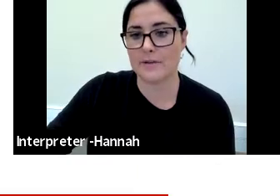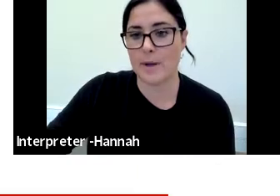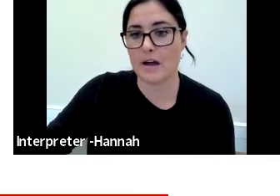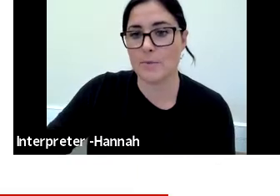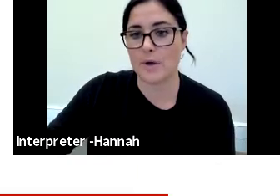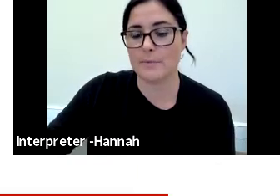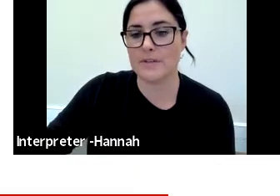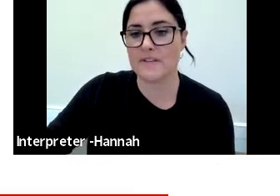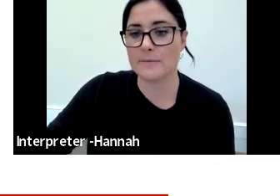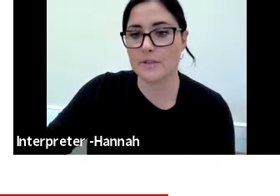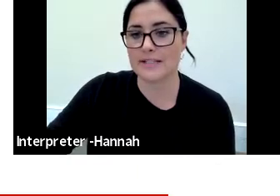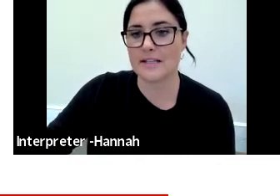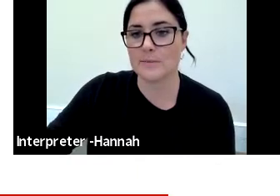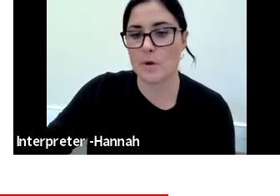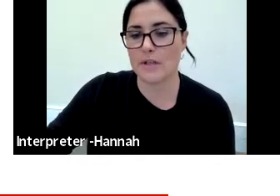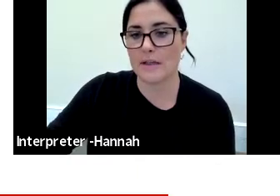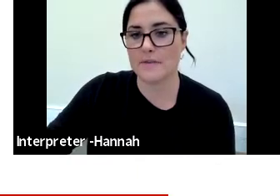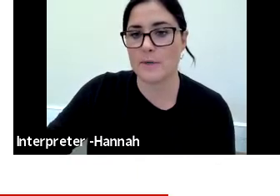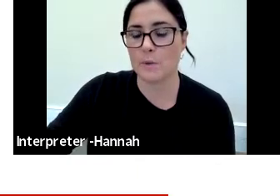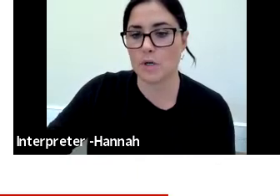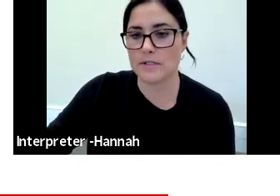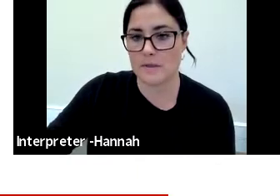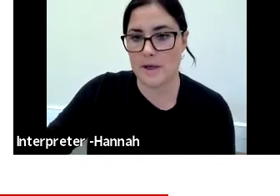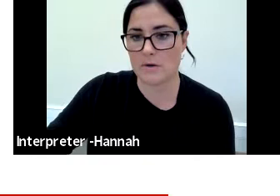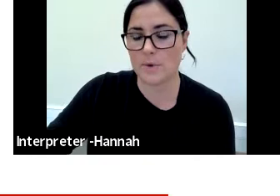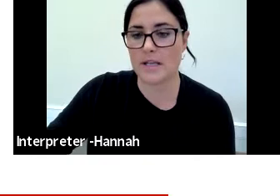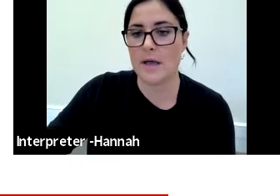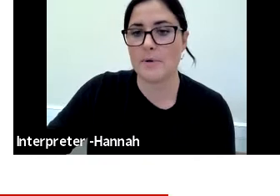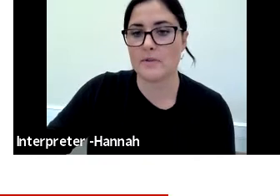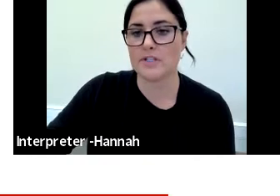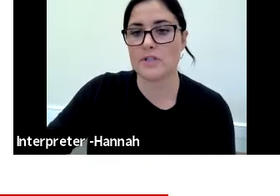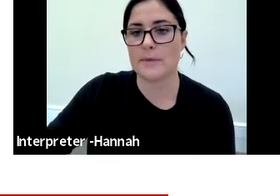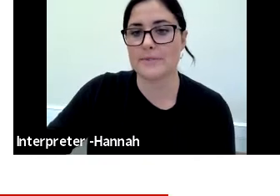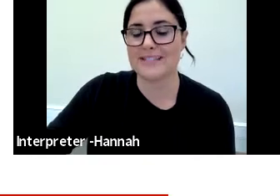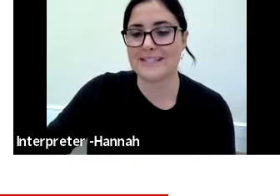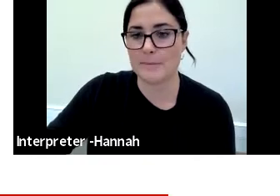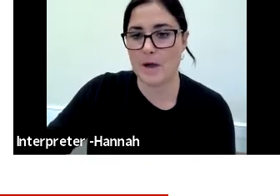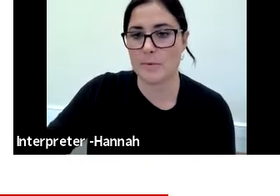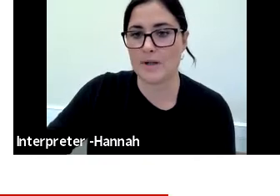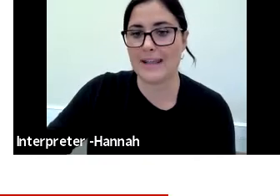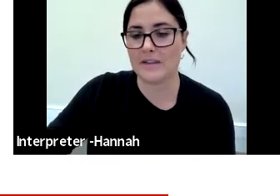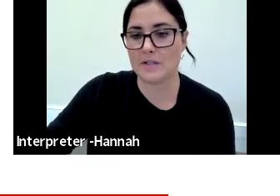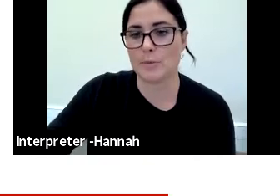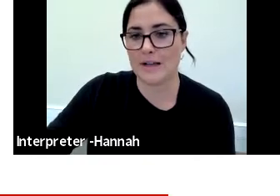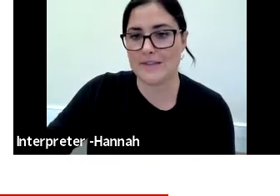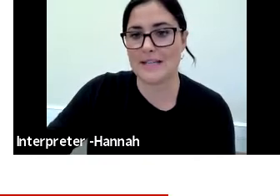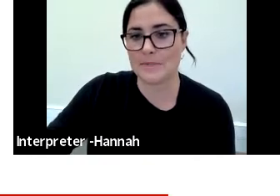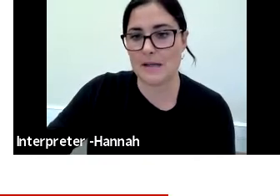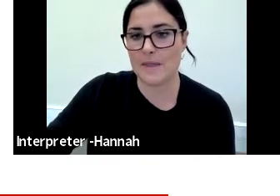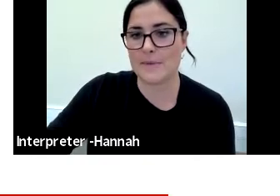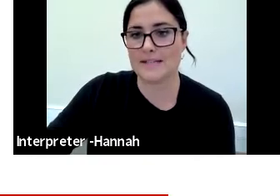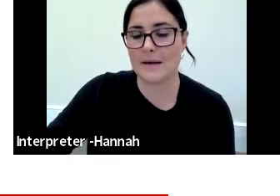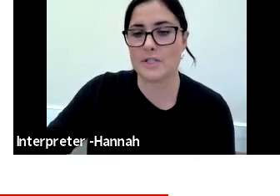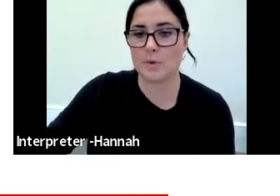able to have your PowerPoint be visible and accessible, and not too many words on the PowerPoint, but for the students to be able to see the PowerPoint and the interpreter at the same